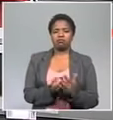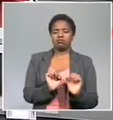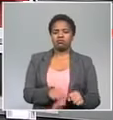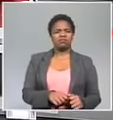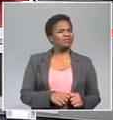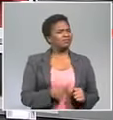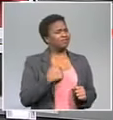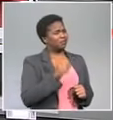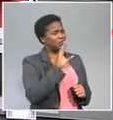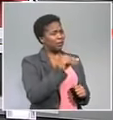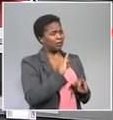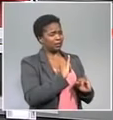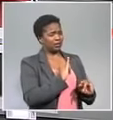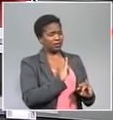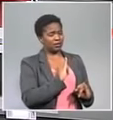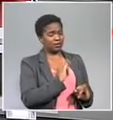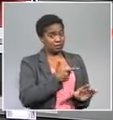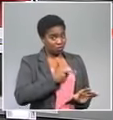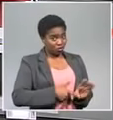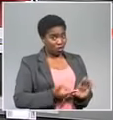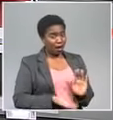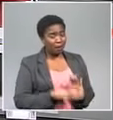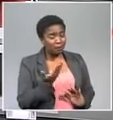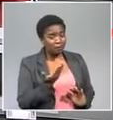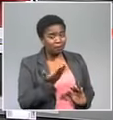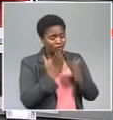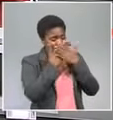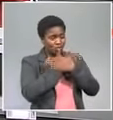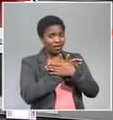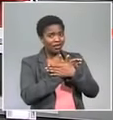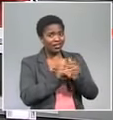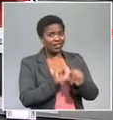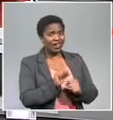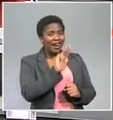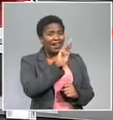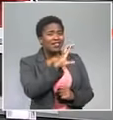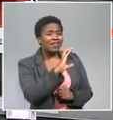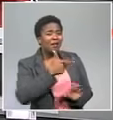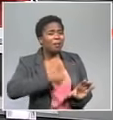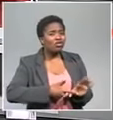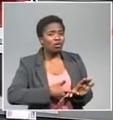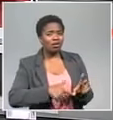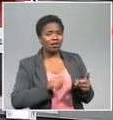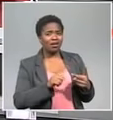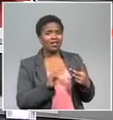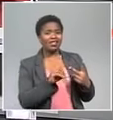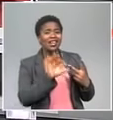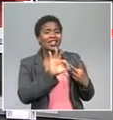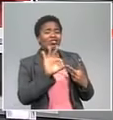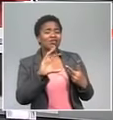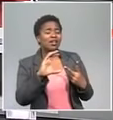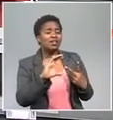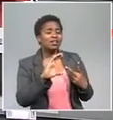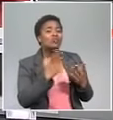hate to ask this question because I know it's more bad news, but fuel is going up at midnight. What's it, 9 cents a litre for petrol, diesel up by 33